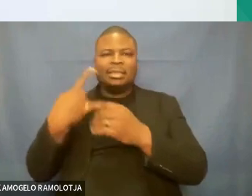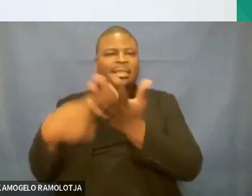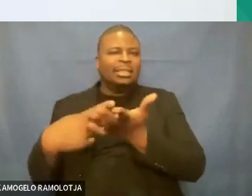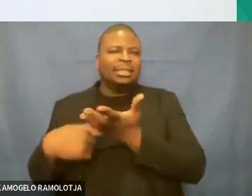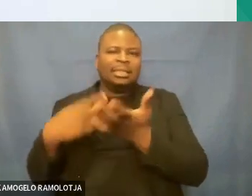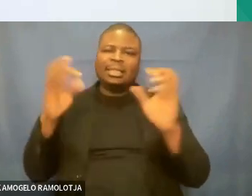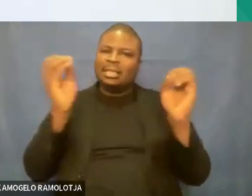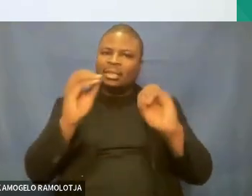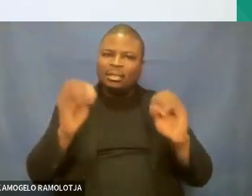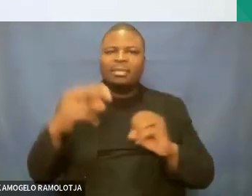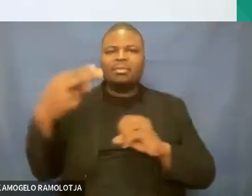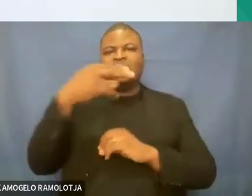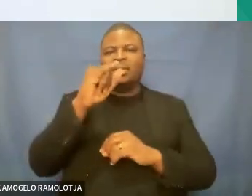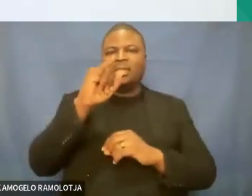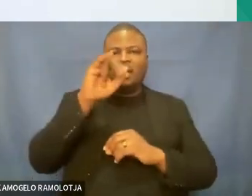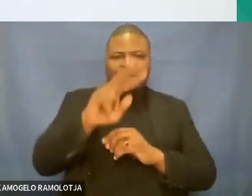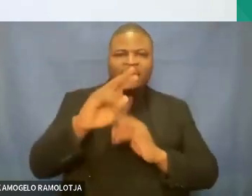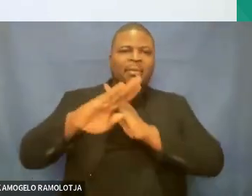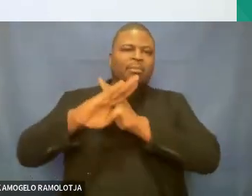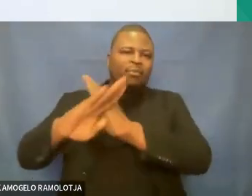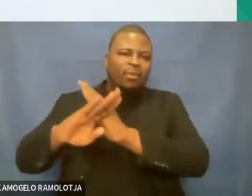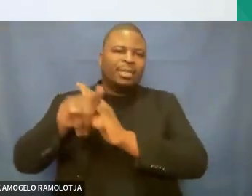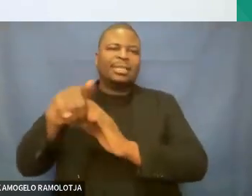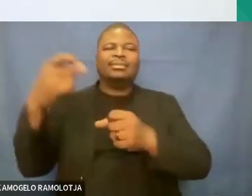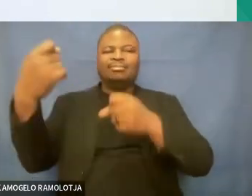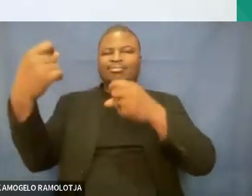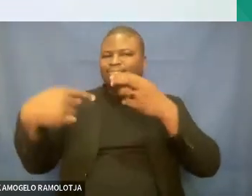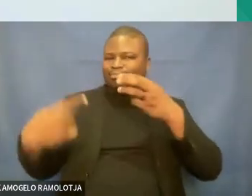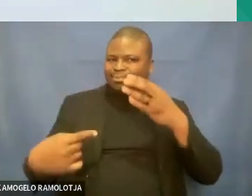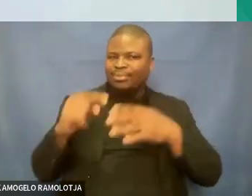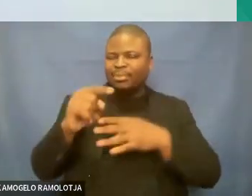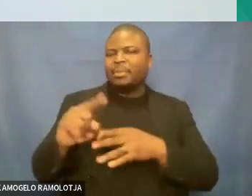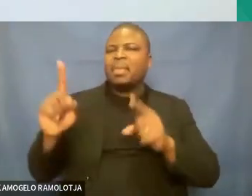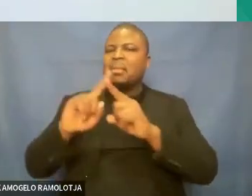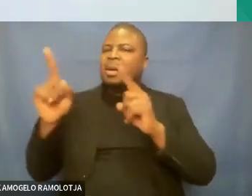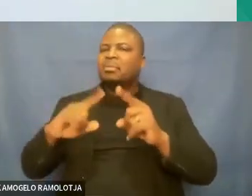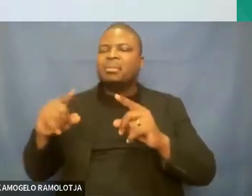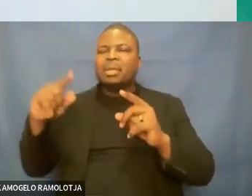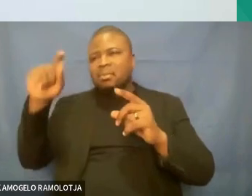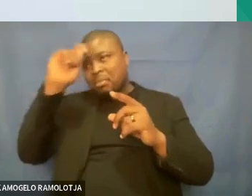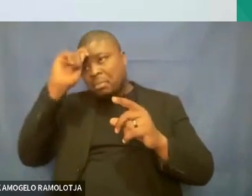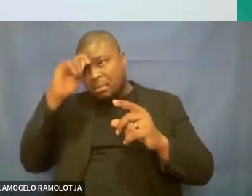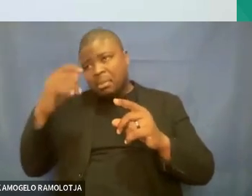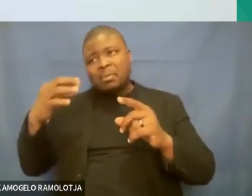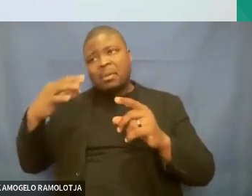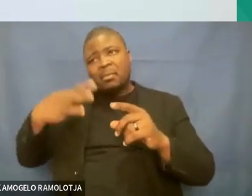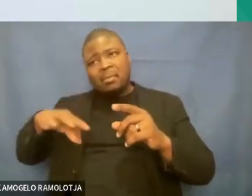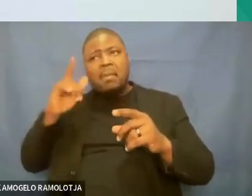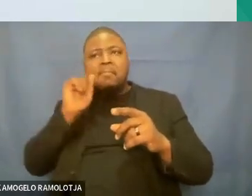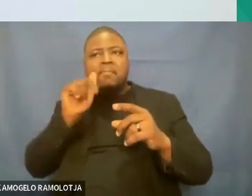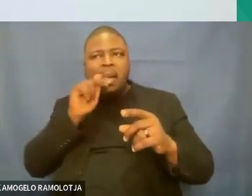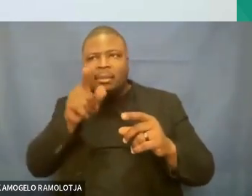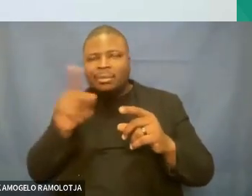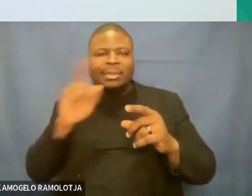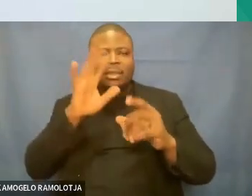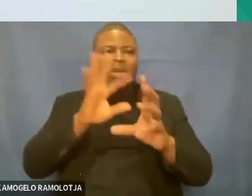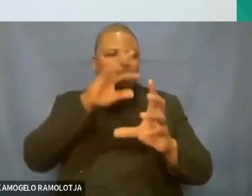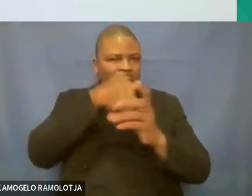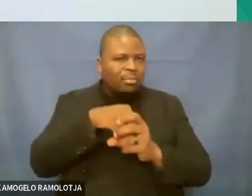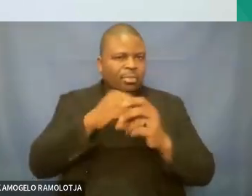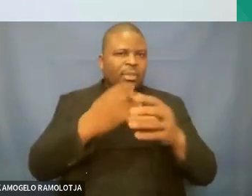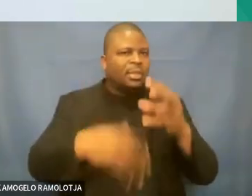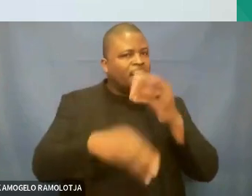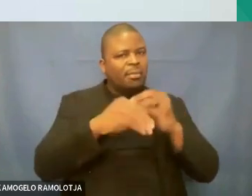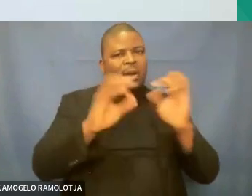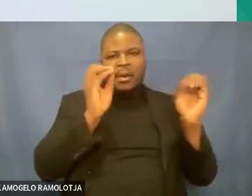talk about HIV prevention, etc. So I think that, and gender-based violence, I think that there's so many more questions we could ask you in terms of post-violence